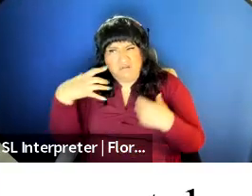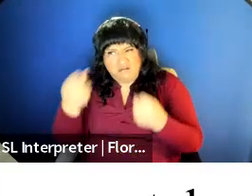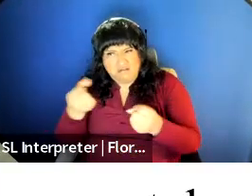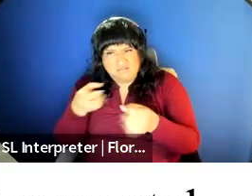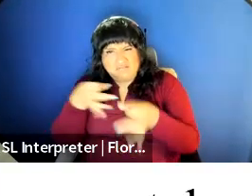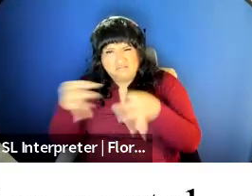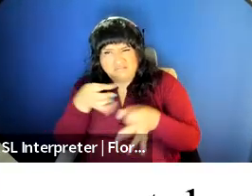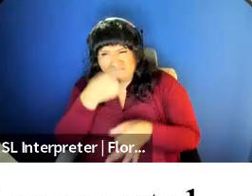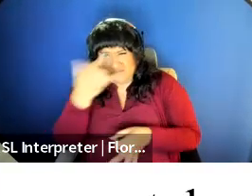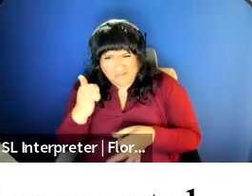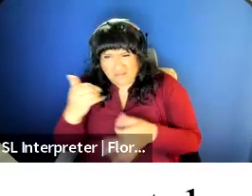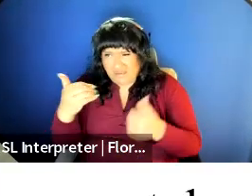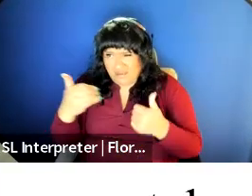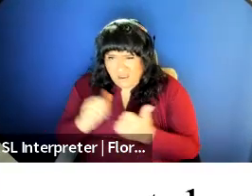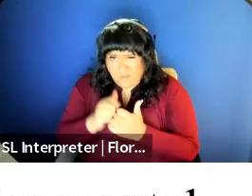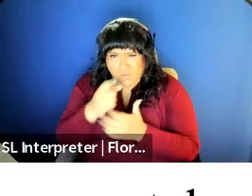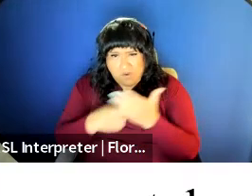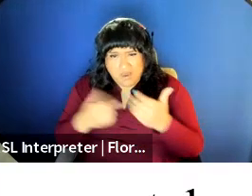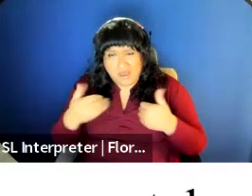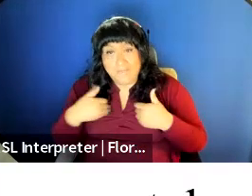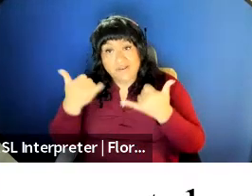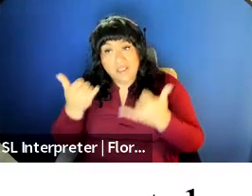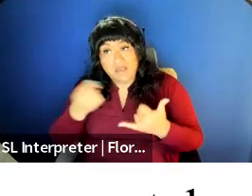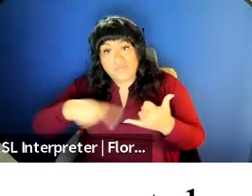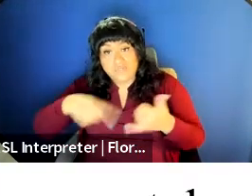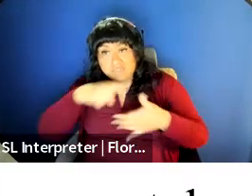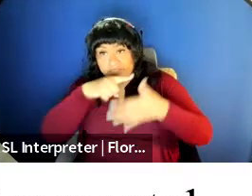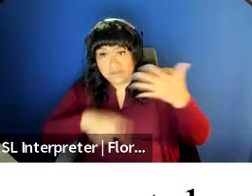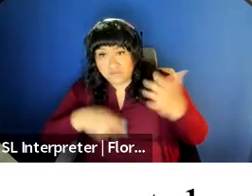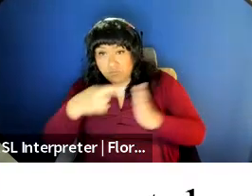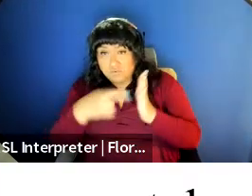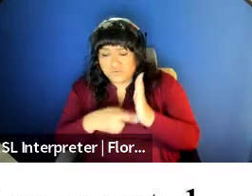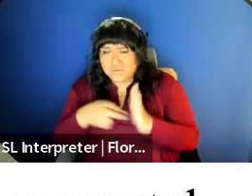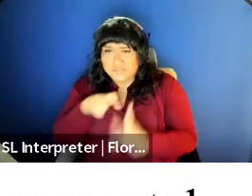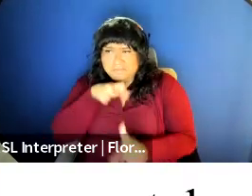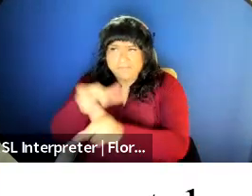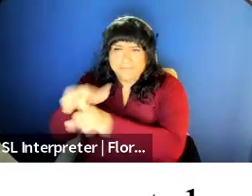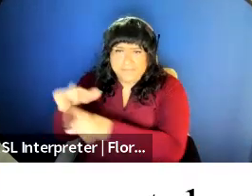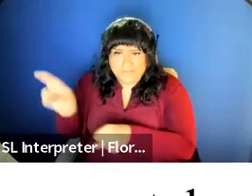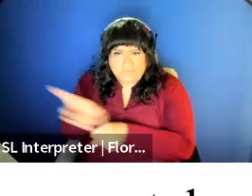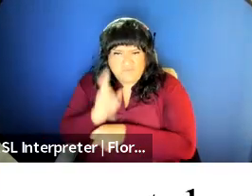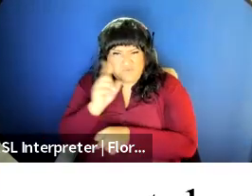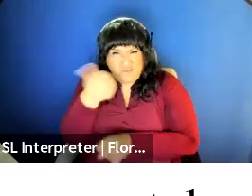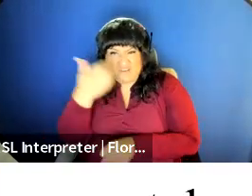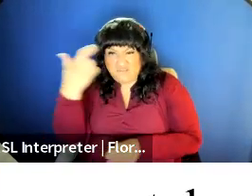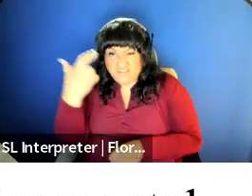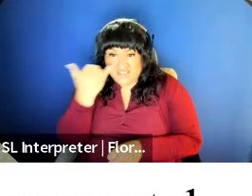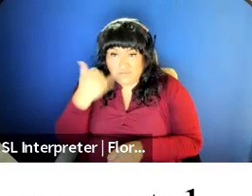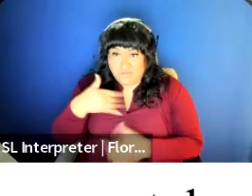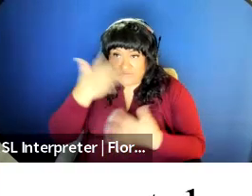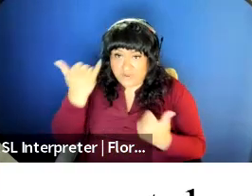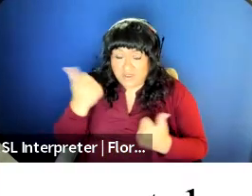And so now these numbers can be used for anything, for any sort of inflammatory purpose. If we forget this, suddenly you can say,